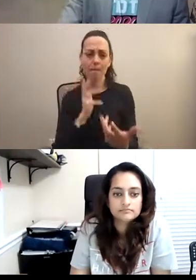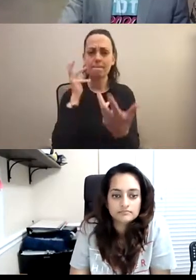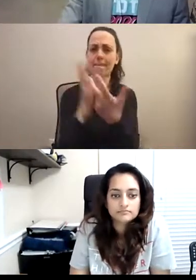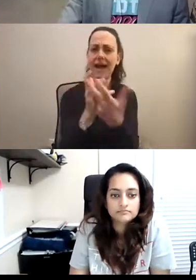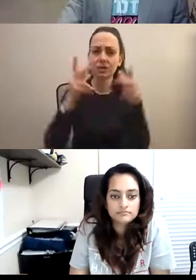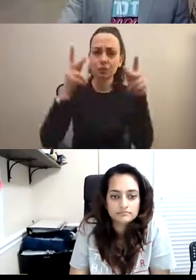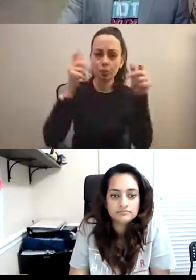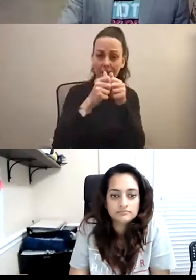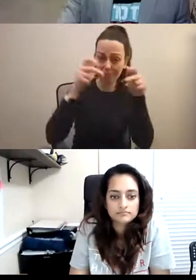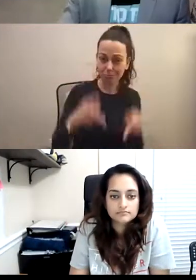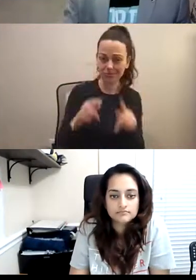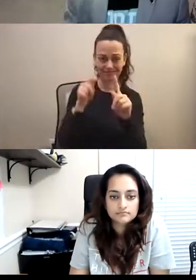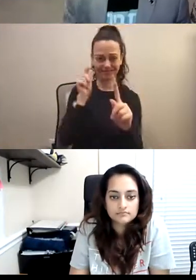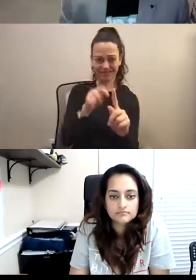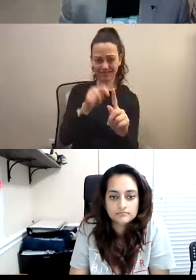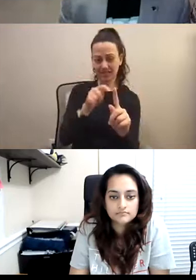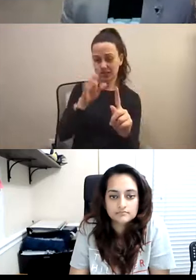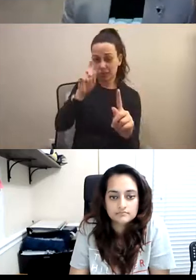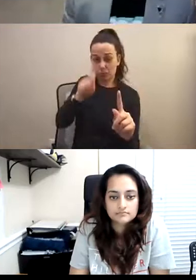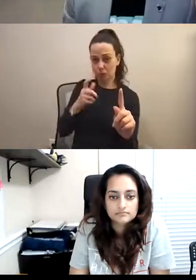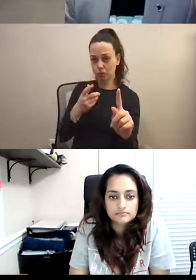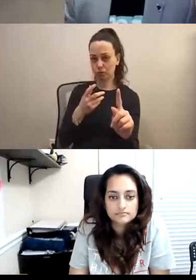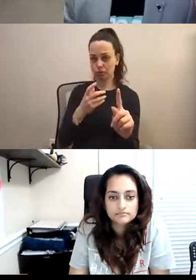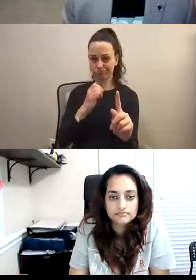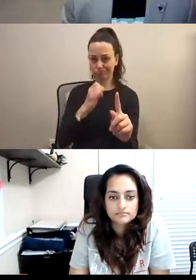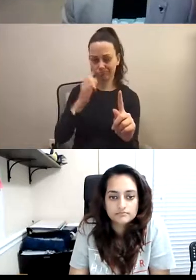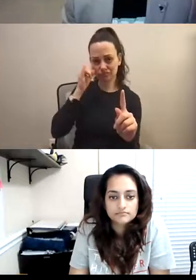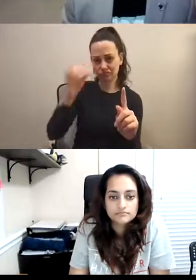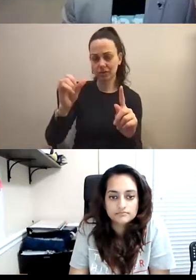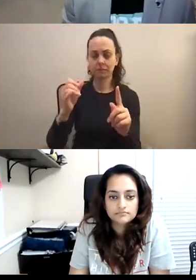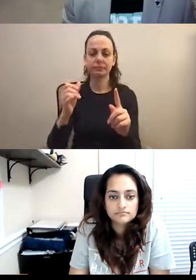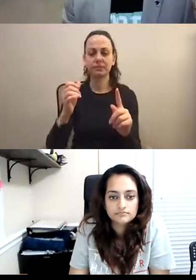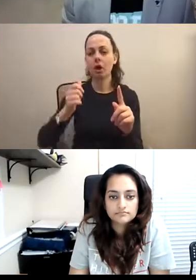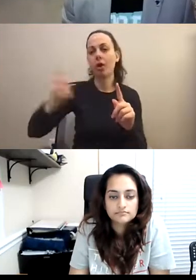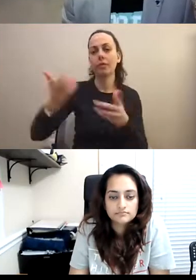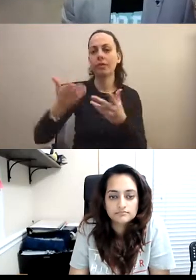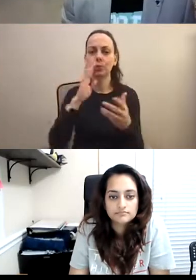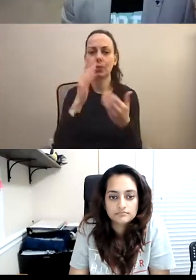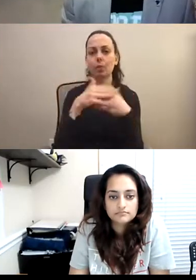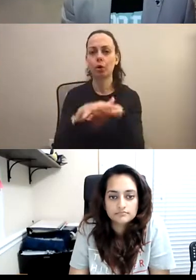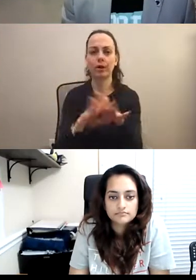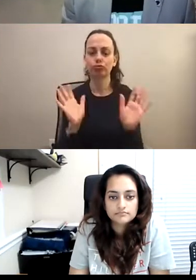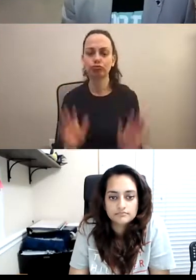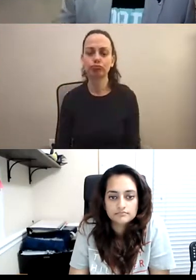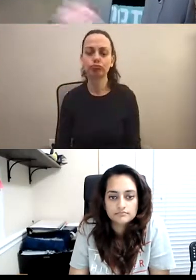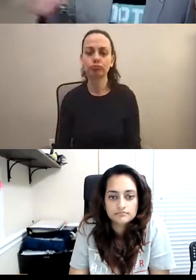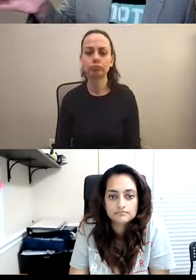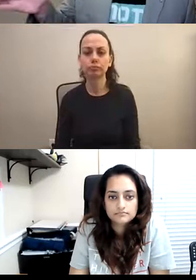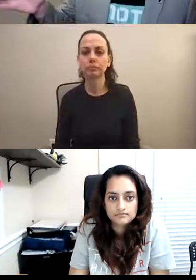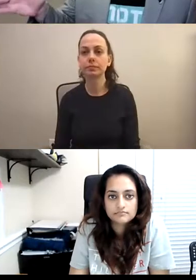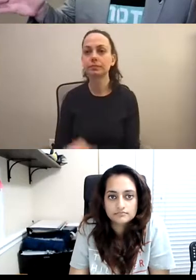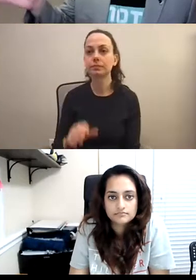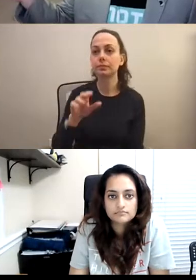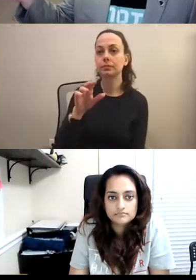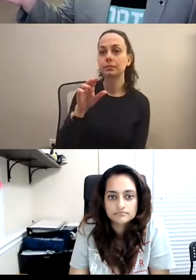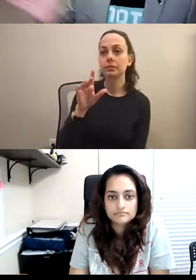is supposed to be your person, then everything else will work itself out. And I think Drew